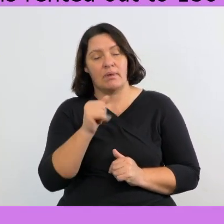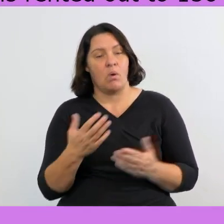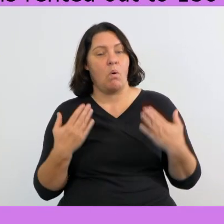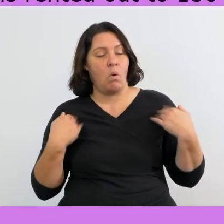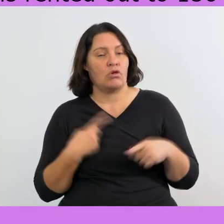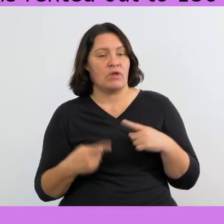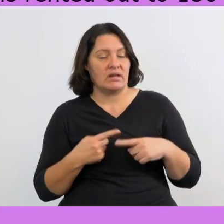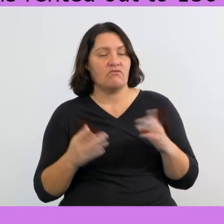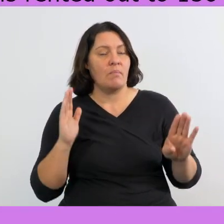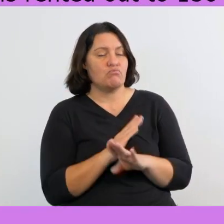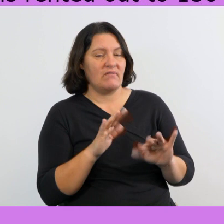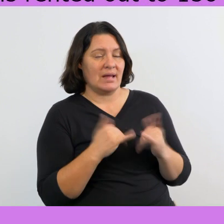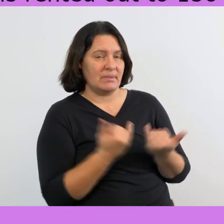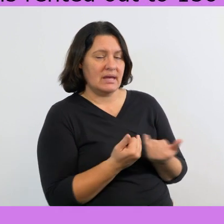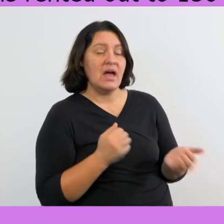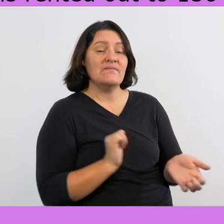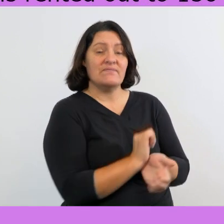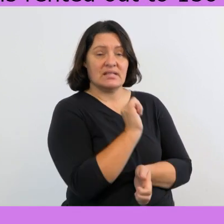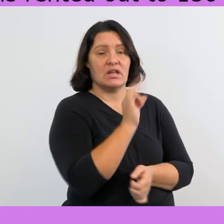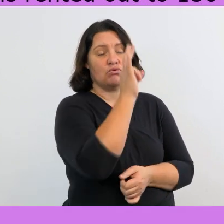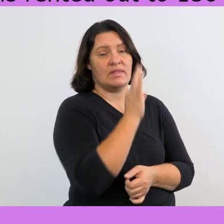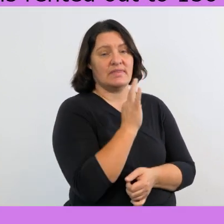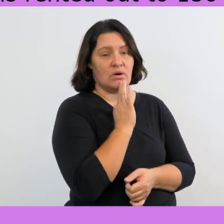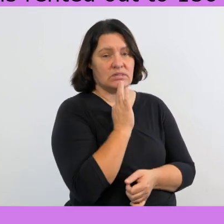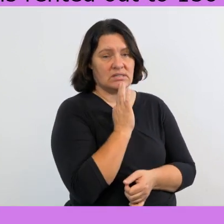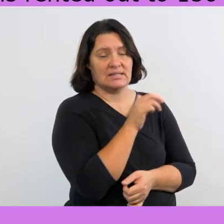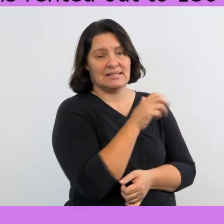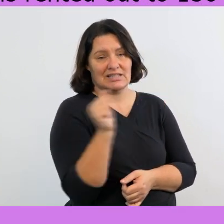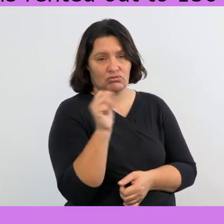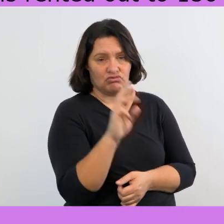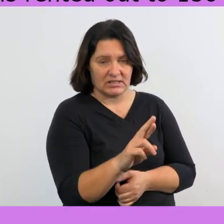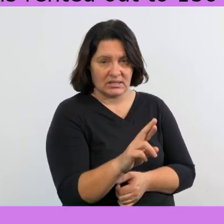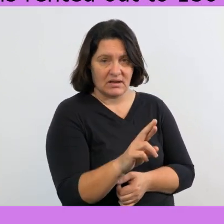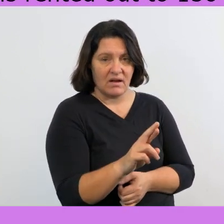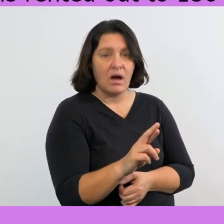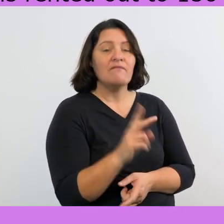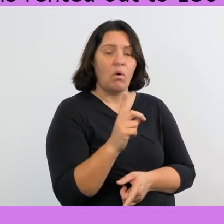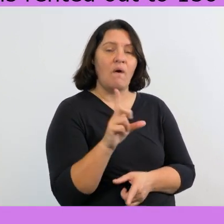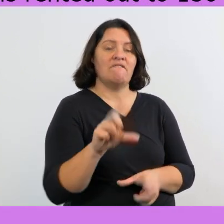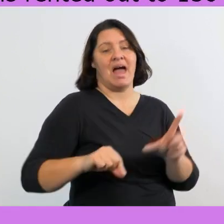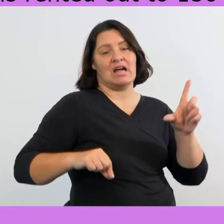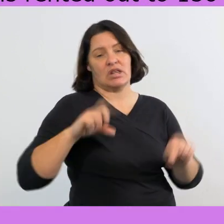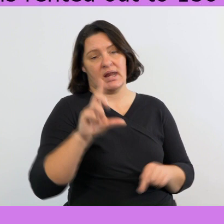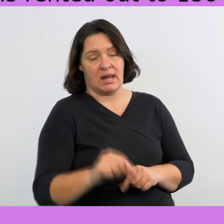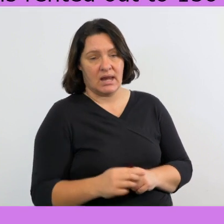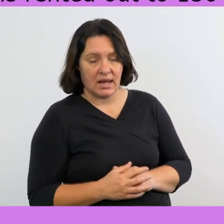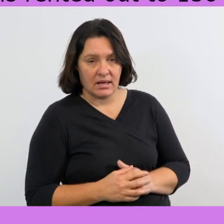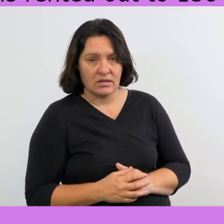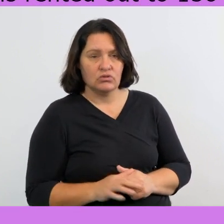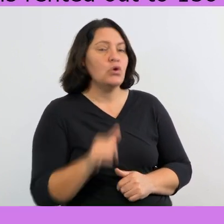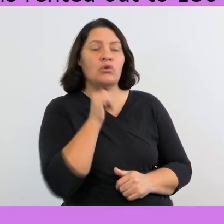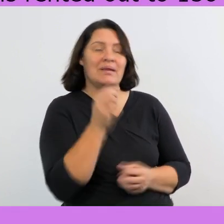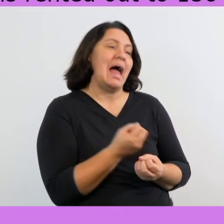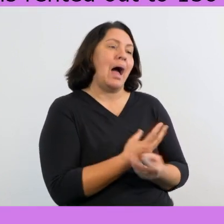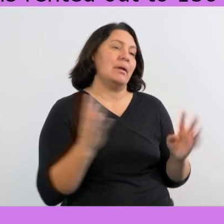are saying here, Jamie rents a hall from a private company at a fixed cost of 3,600 Rand per function.